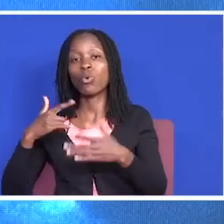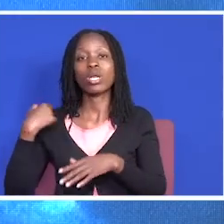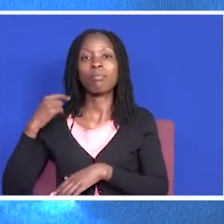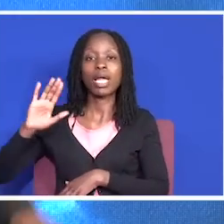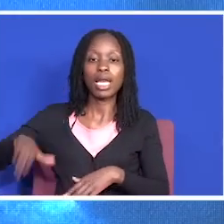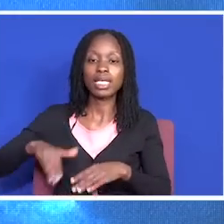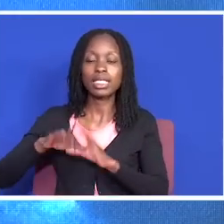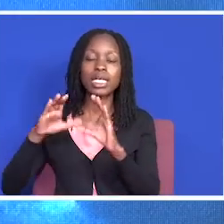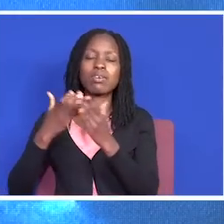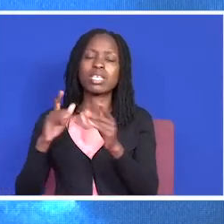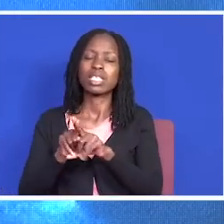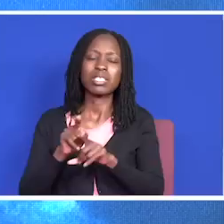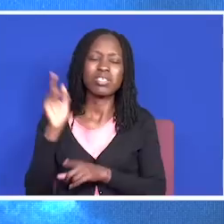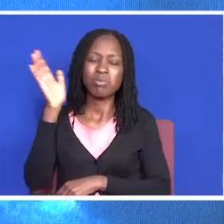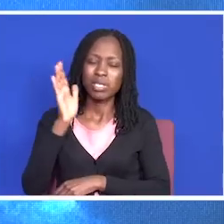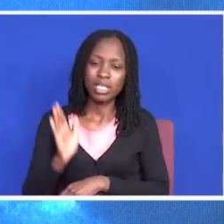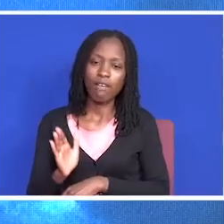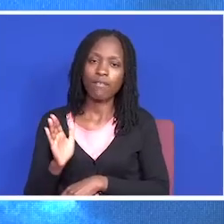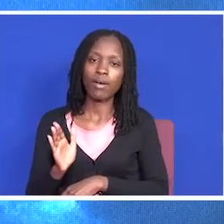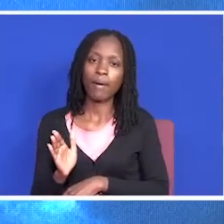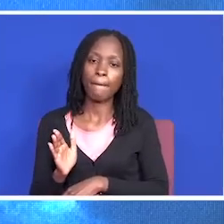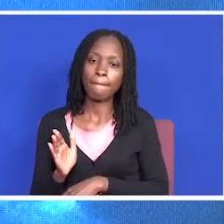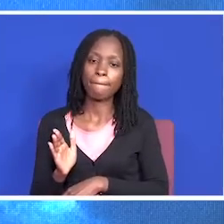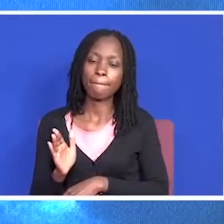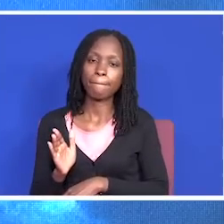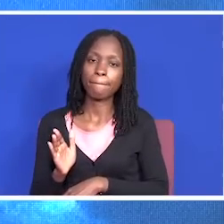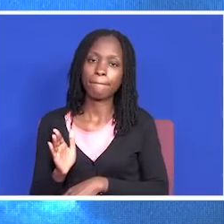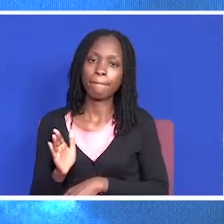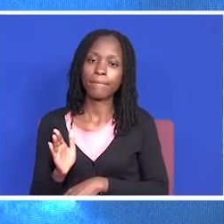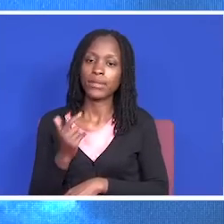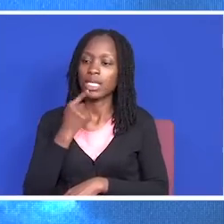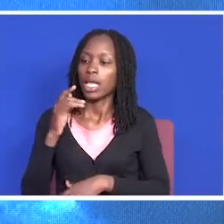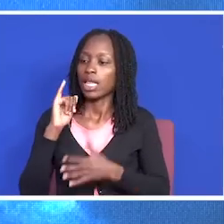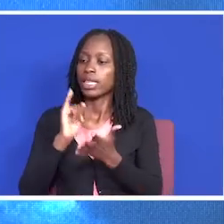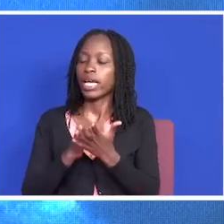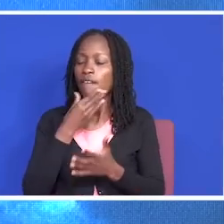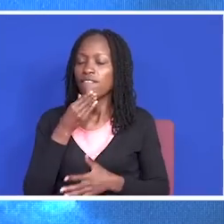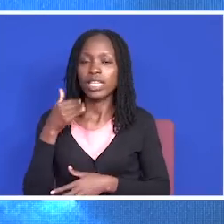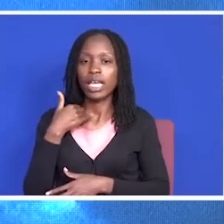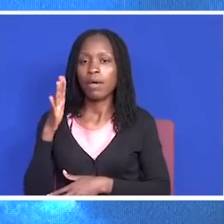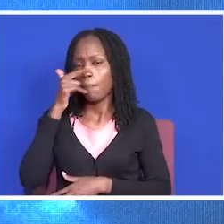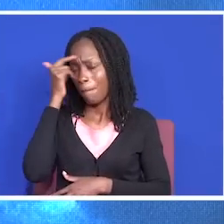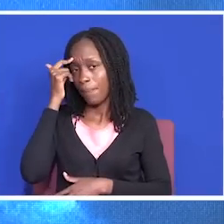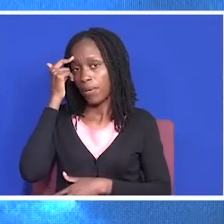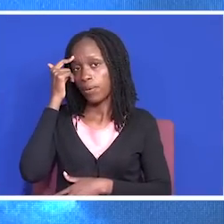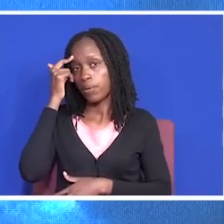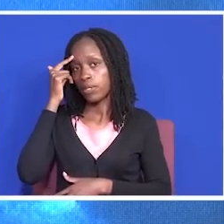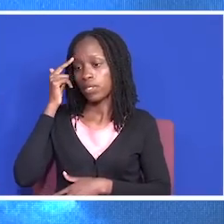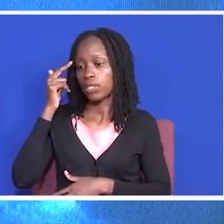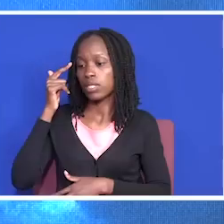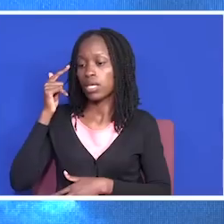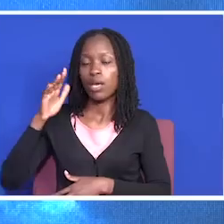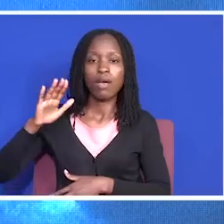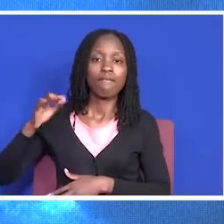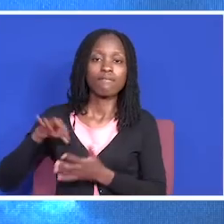last in class. And he must never sense that the father does not love him because of his grade in school.